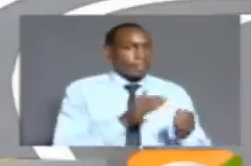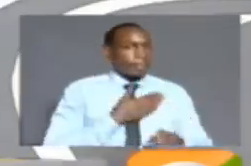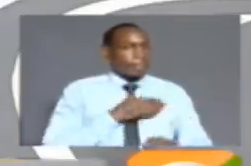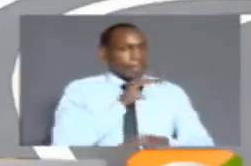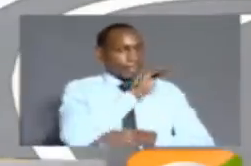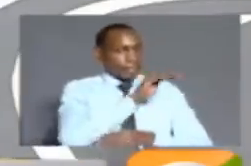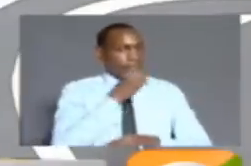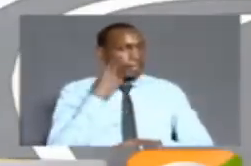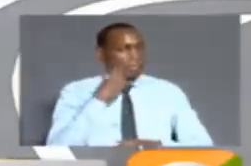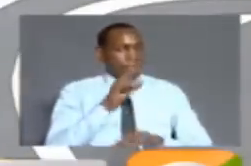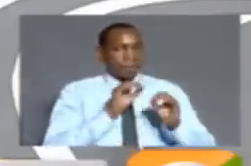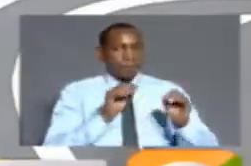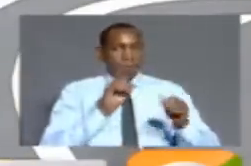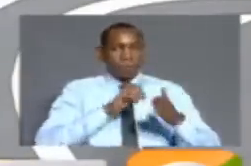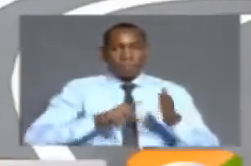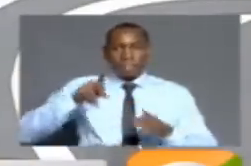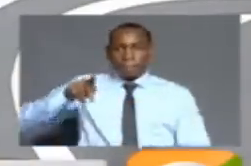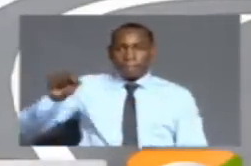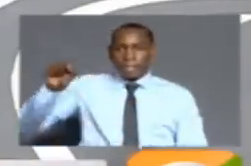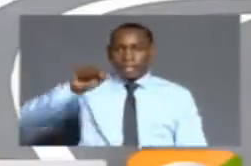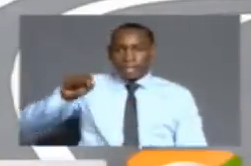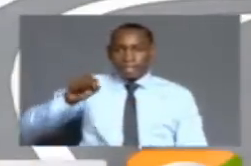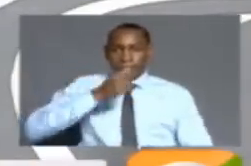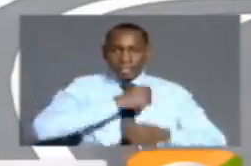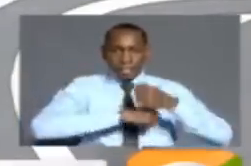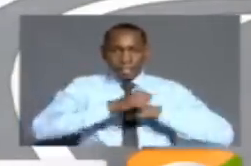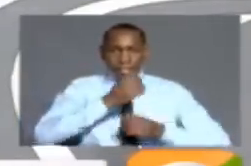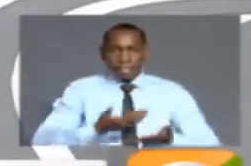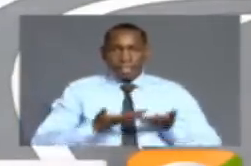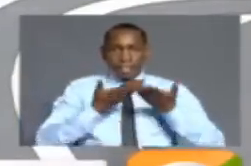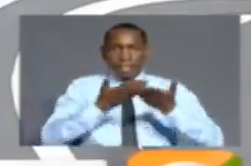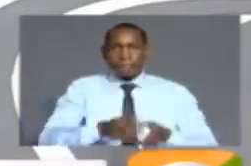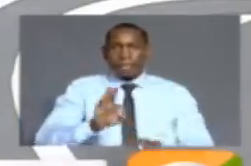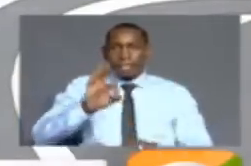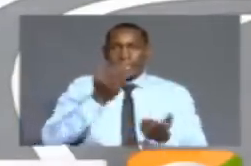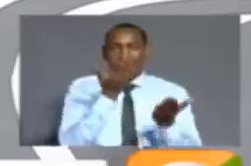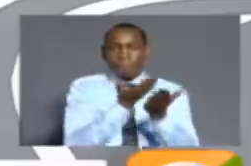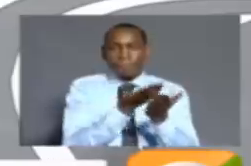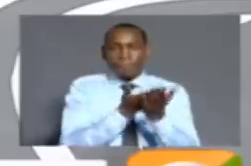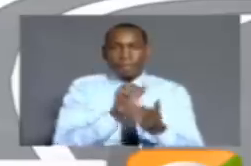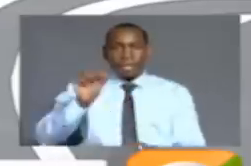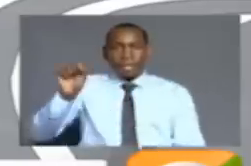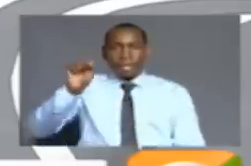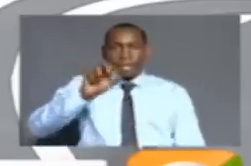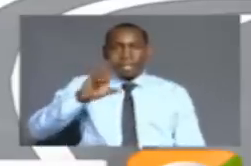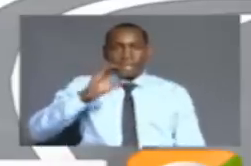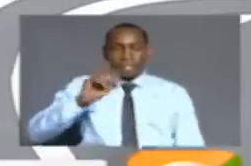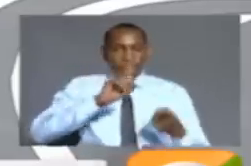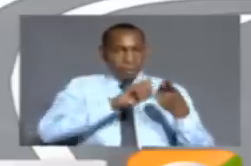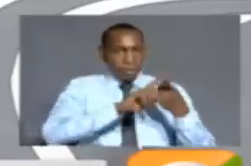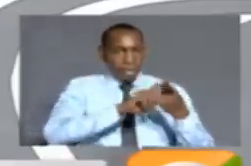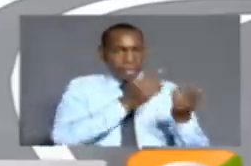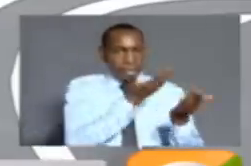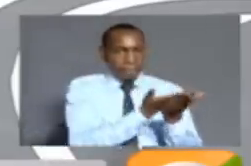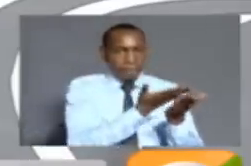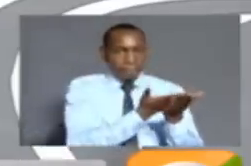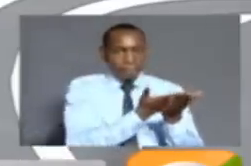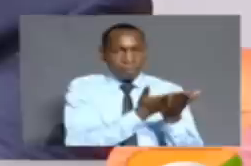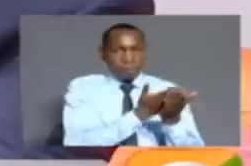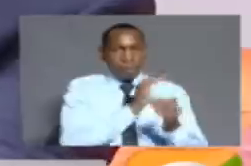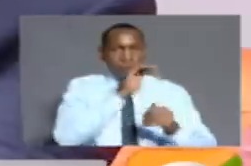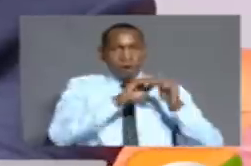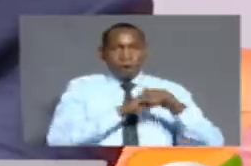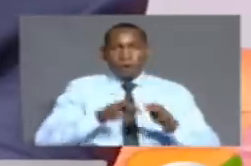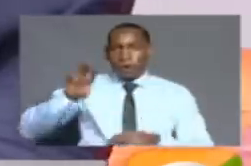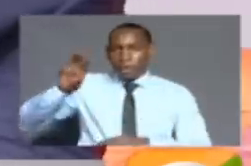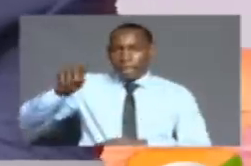what PSC did? They submitted three proposals to SRC. Which were? One was house all the MPs in a